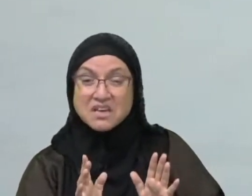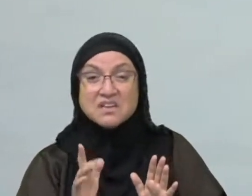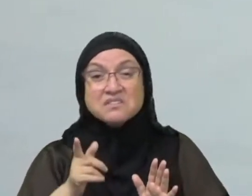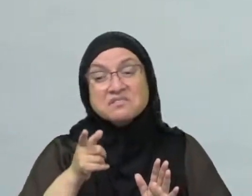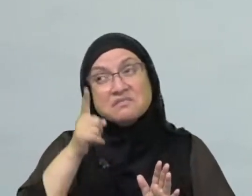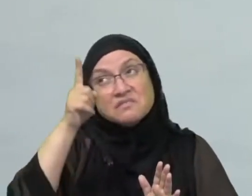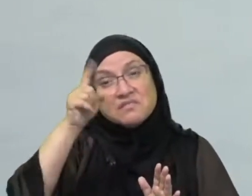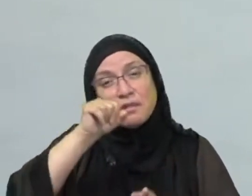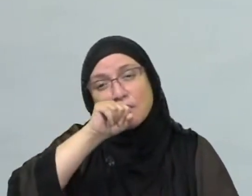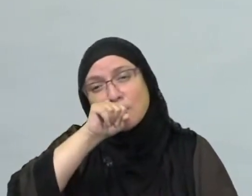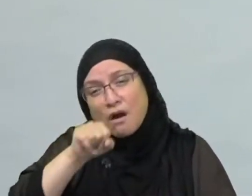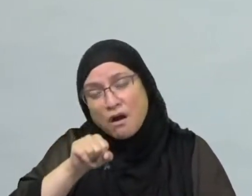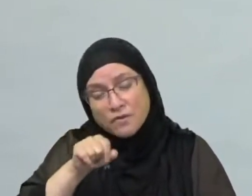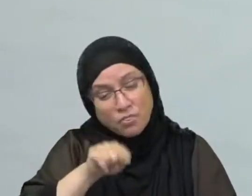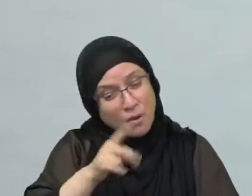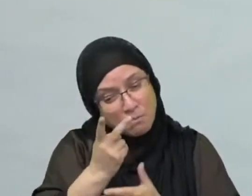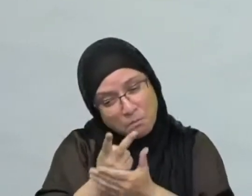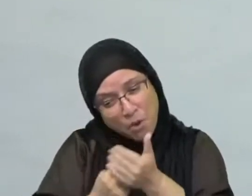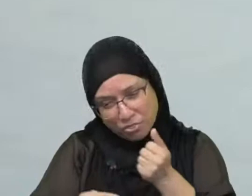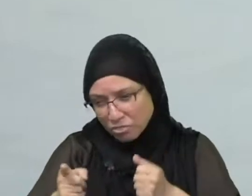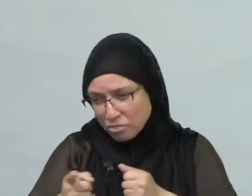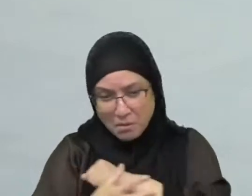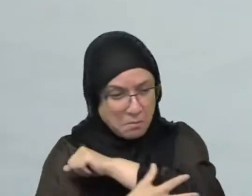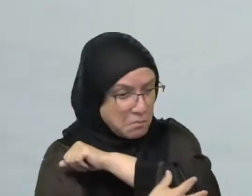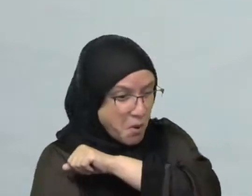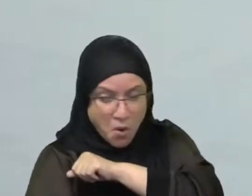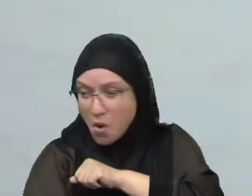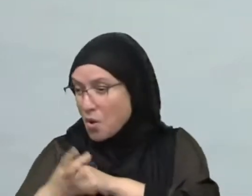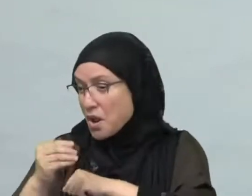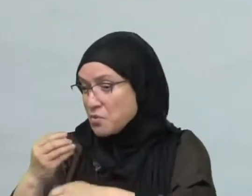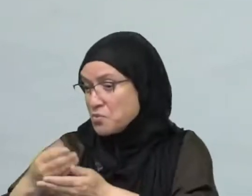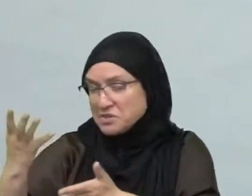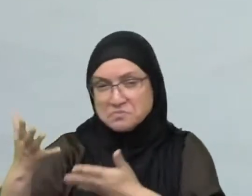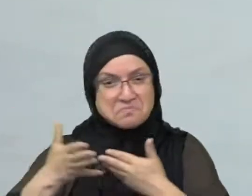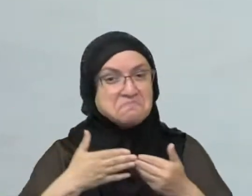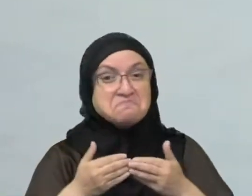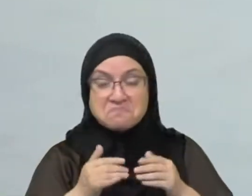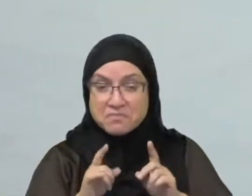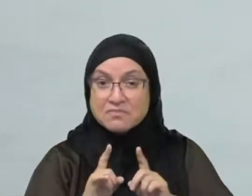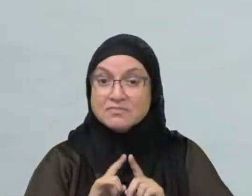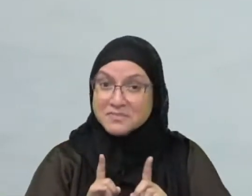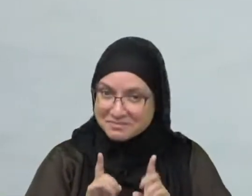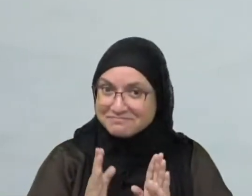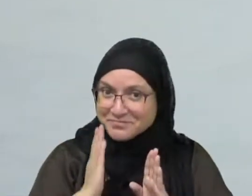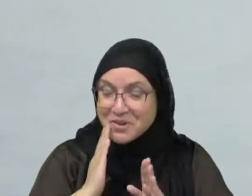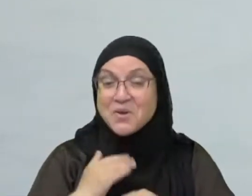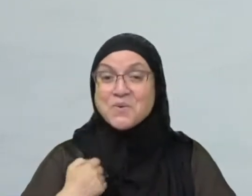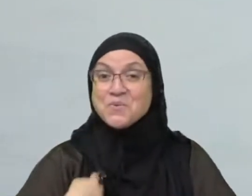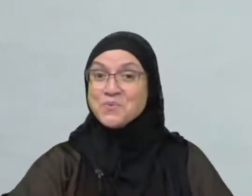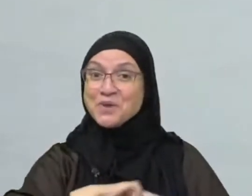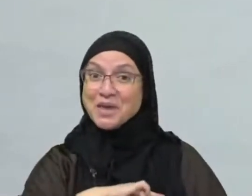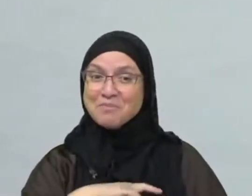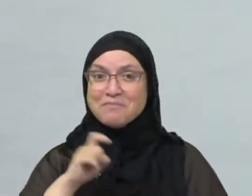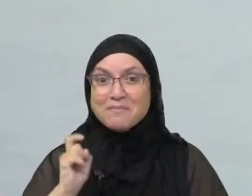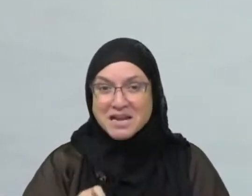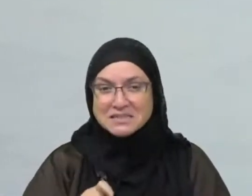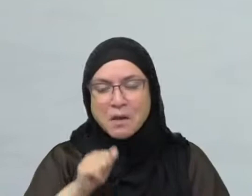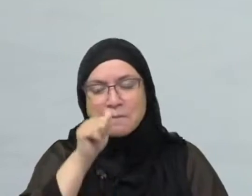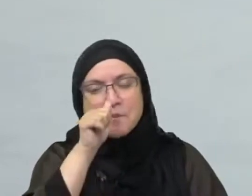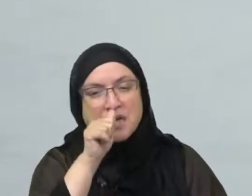is missing in our discourse on patience. When we talk about consoling people, including